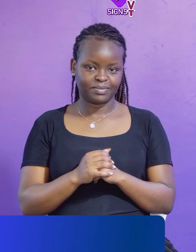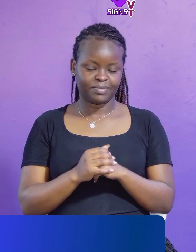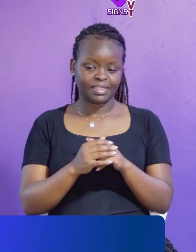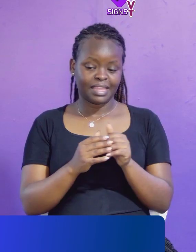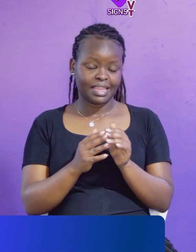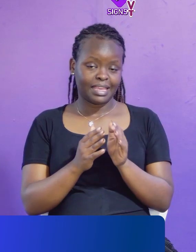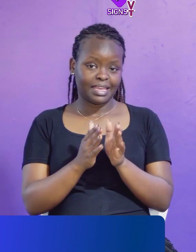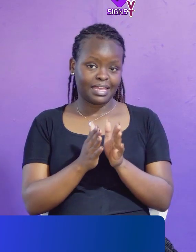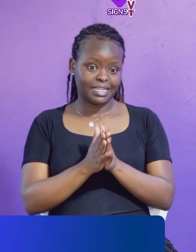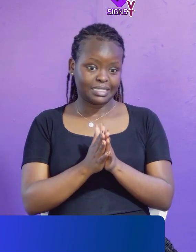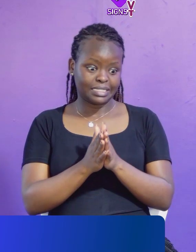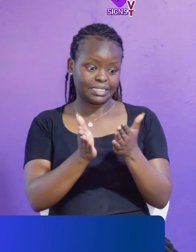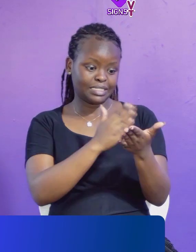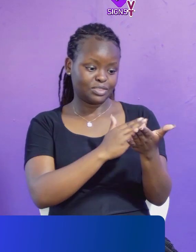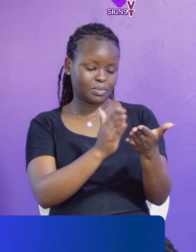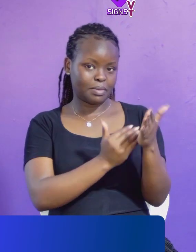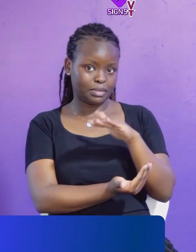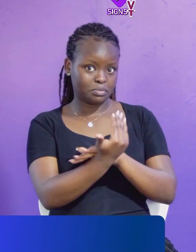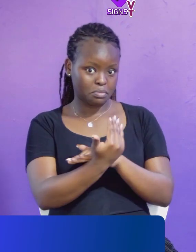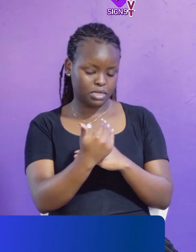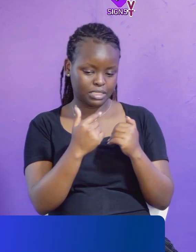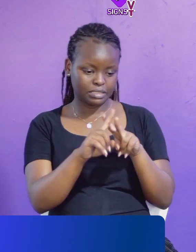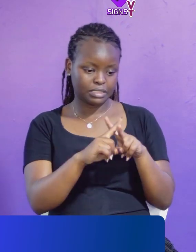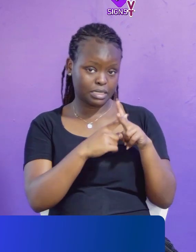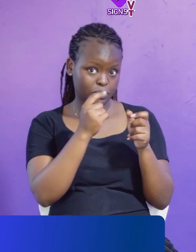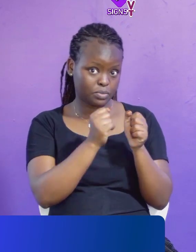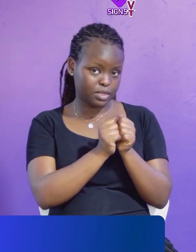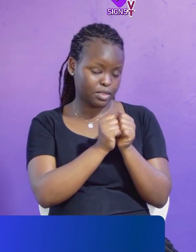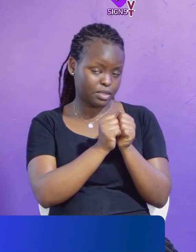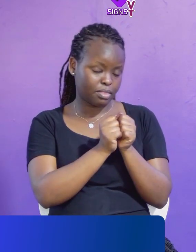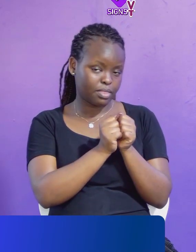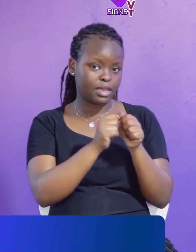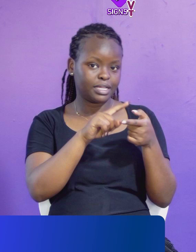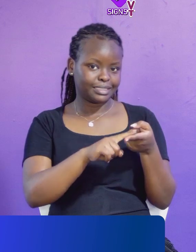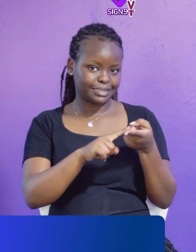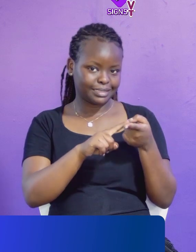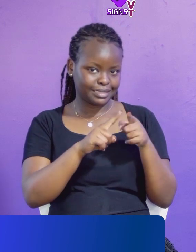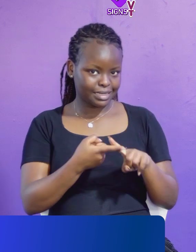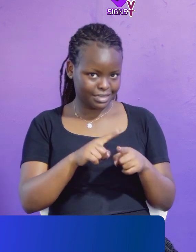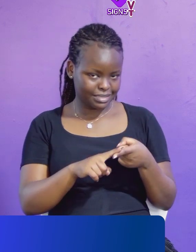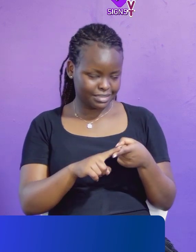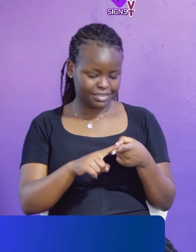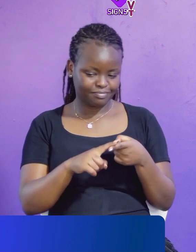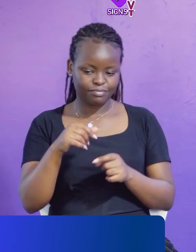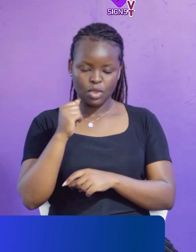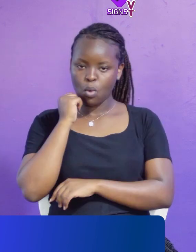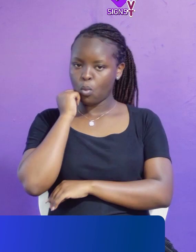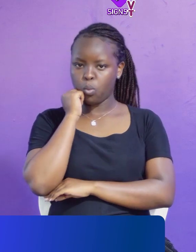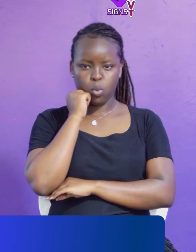is your dailies this morning, and we started off with the Standard. War against